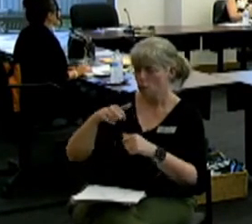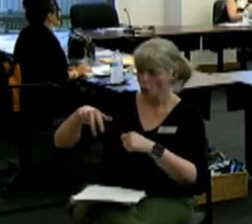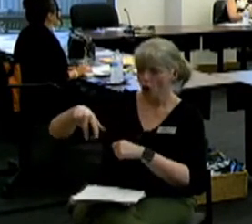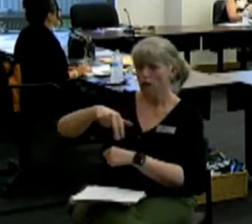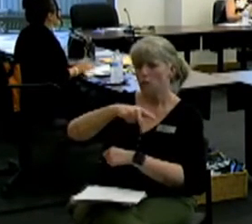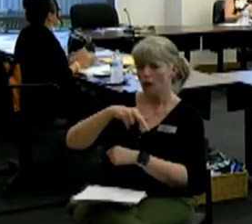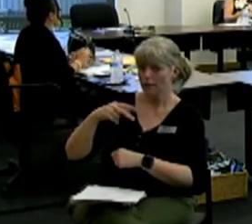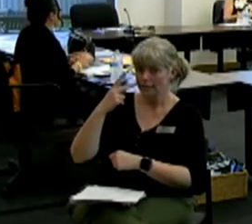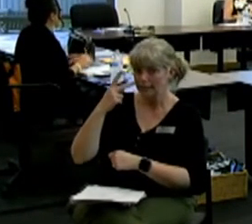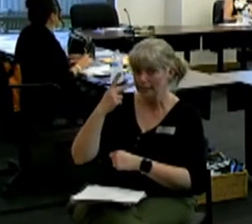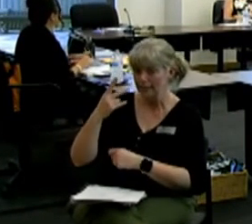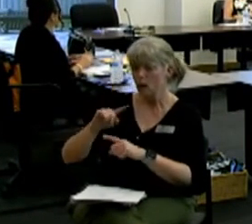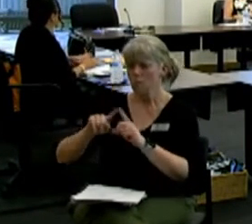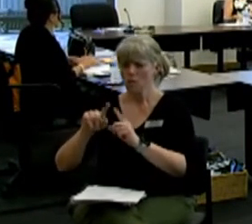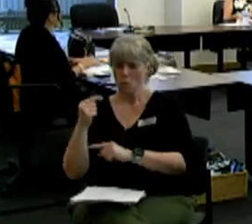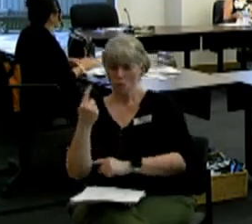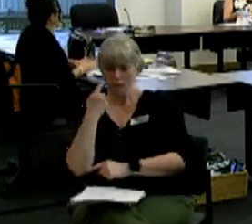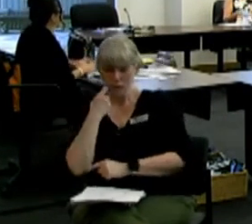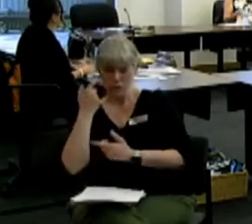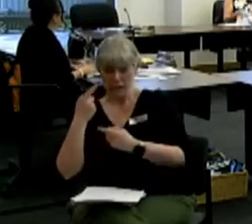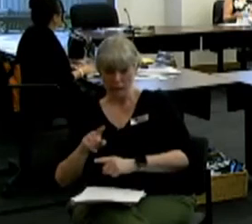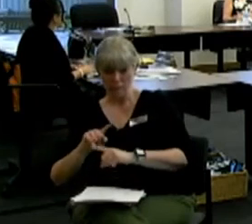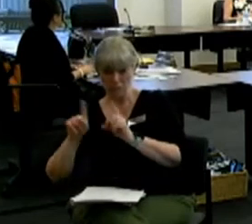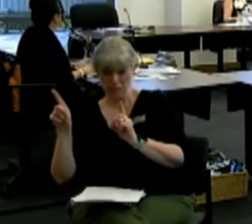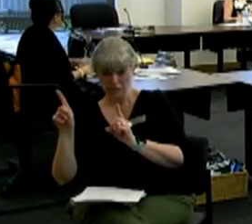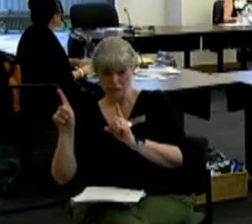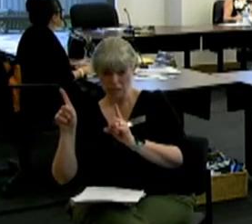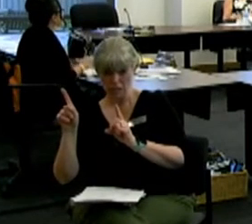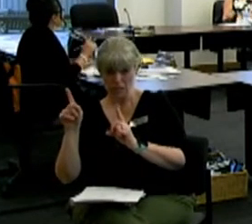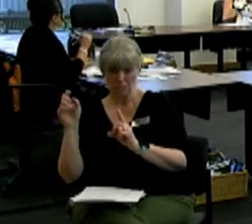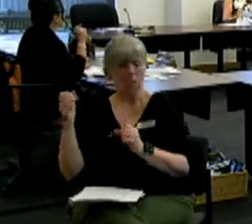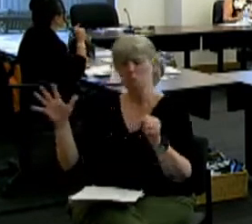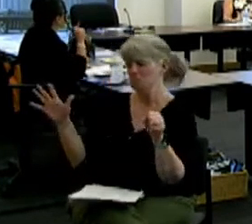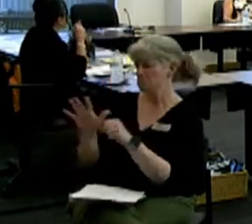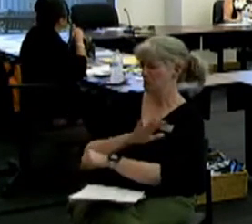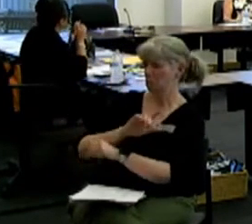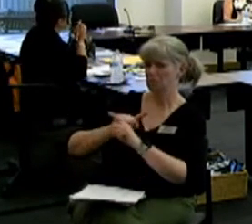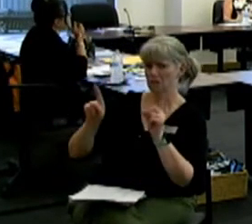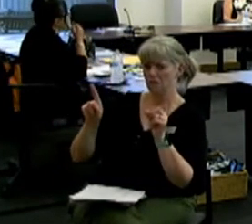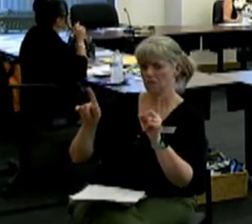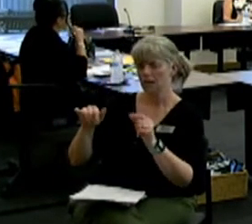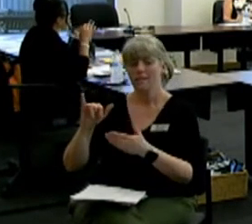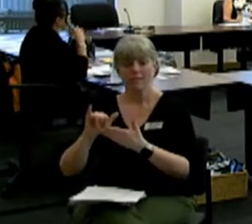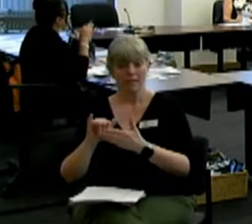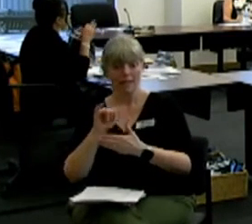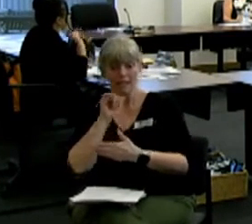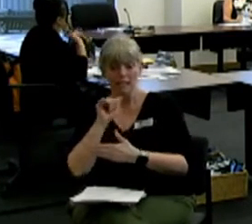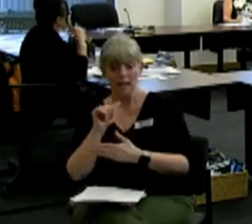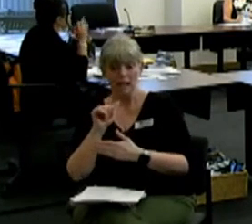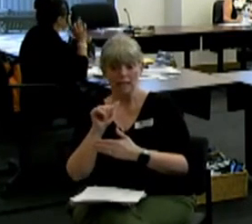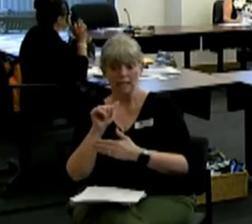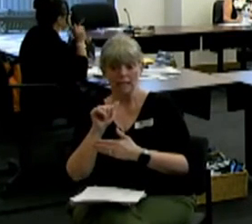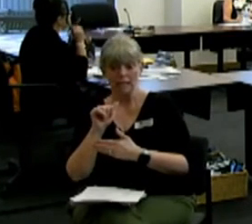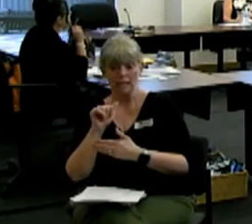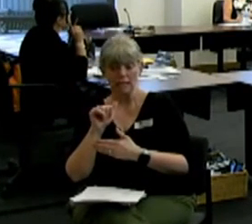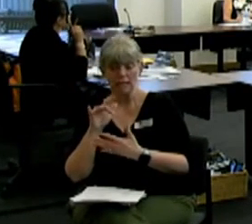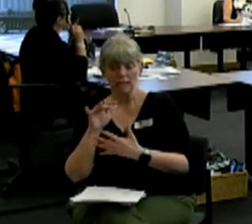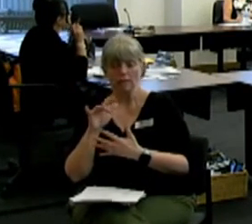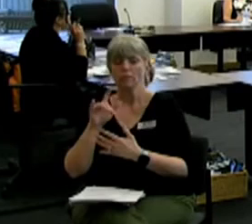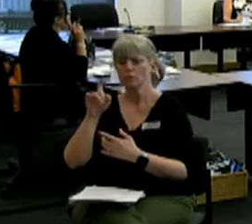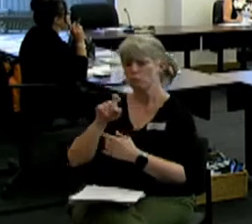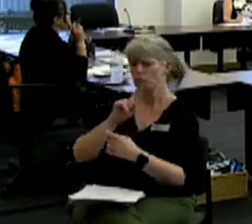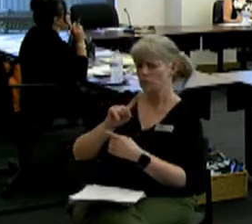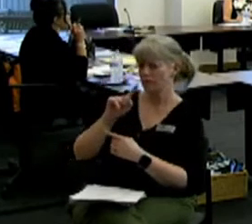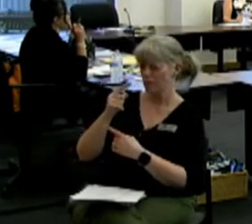around and see. But the one that just JJC has a something different. It's always entirely different. Okay, and that's not printed up here, right? No, it was supposed to be